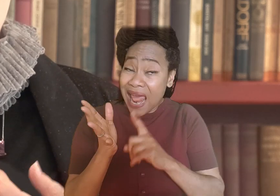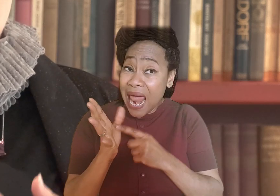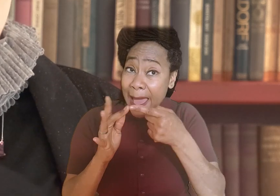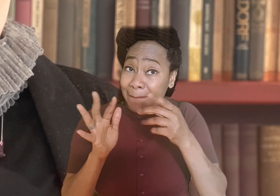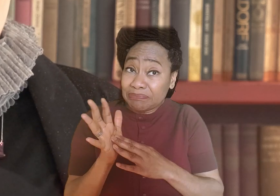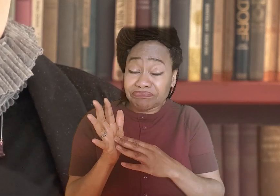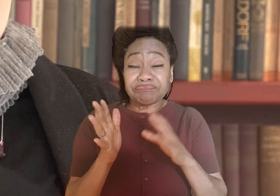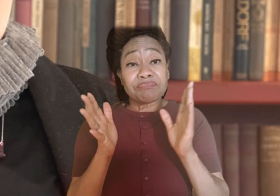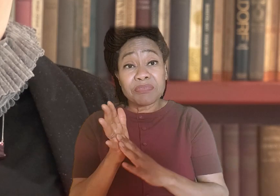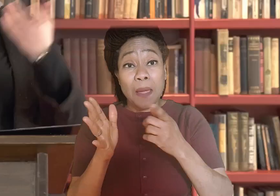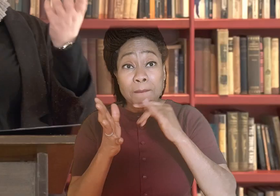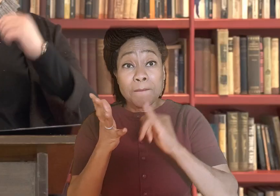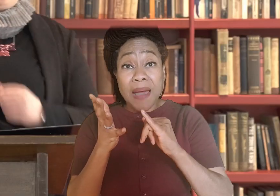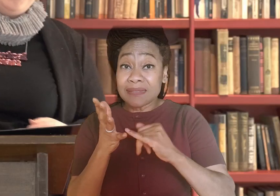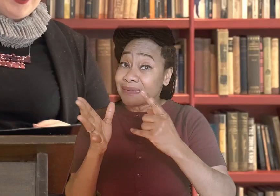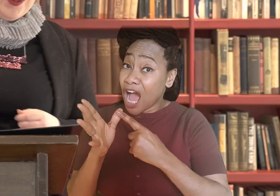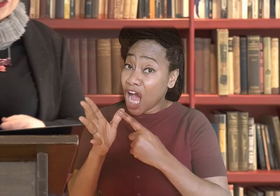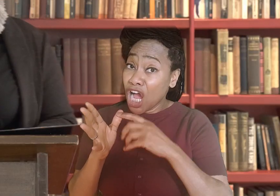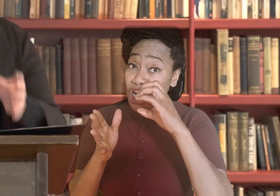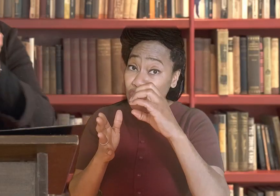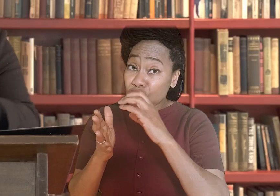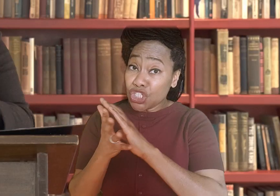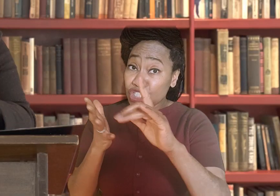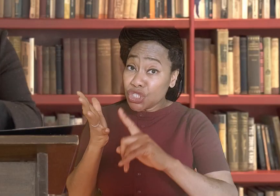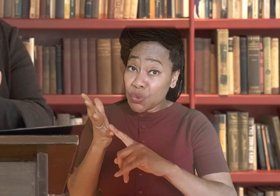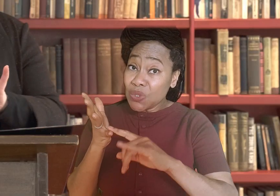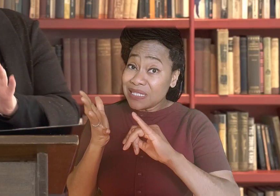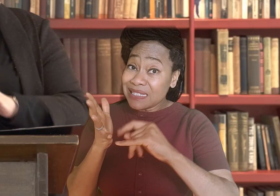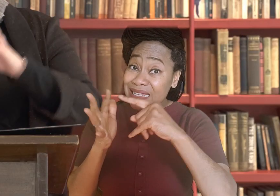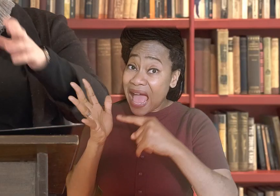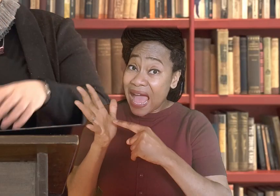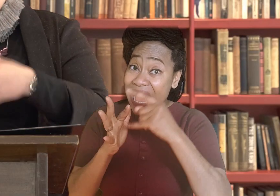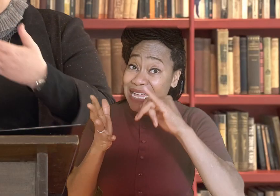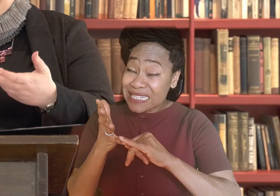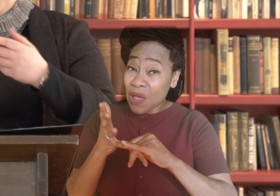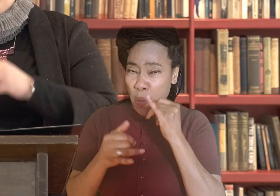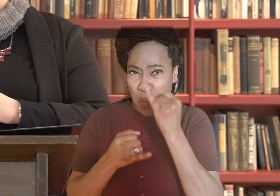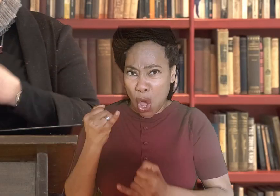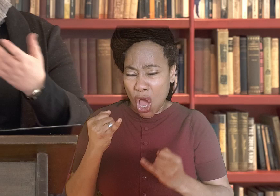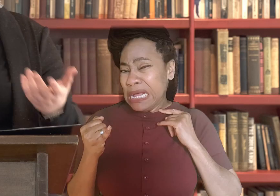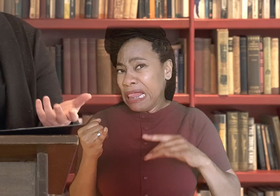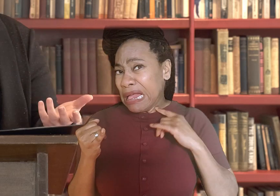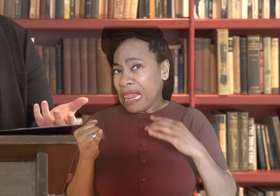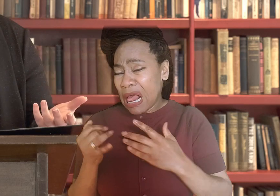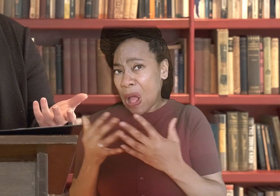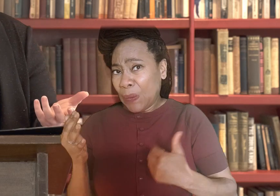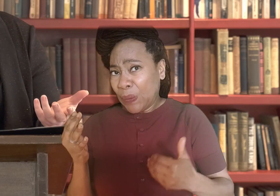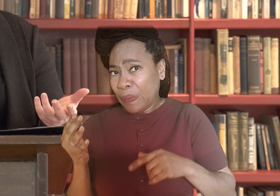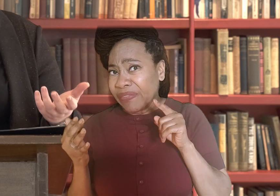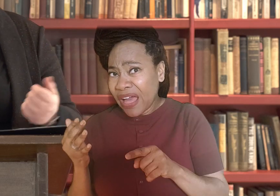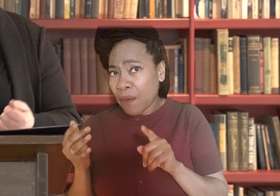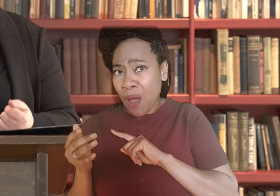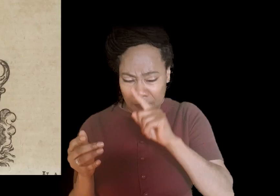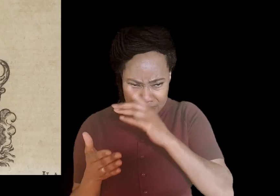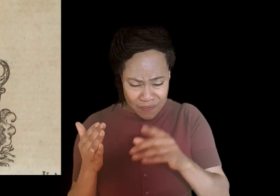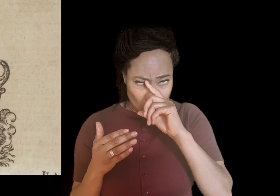Salem, Massachusetts. On a lighter note, we do know, however, that hysteria in this period is still using ancient methods